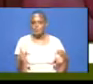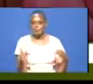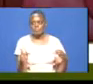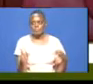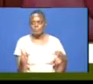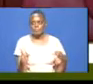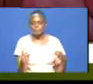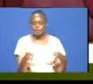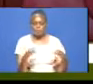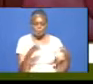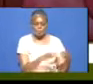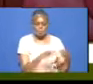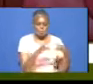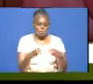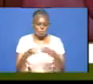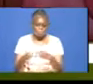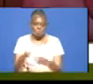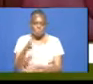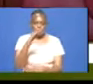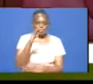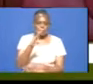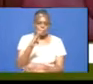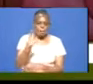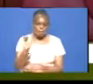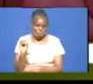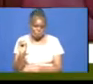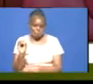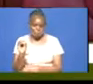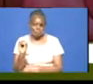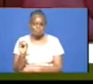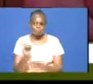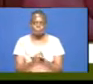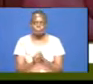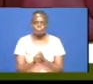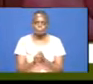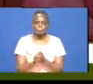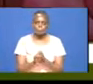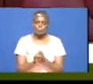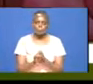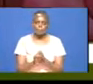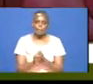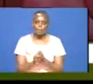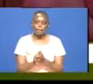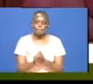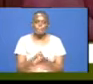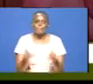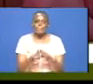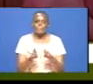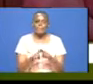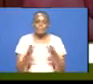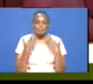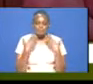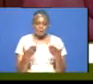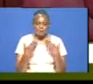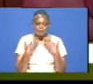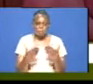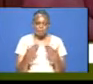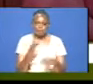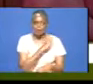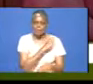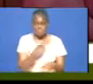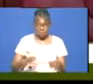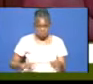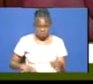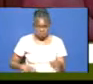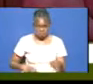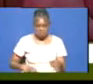big groups like the CPOs, the community-based organization. Madam Speaker, I also want to thank the committee for